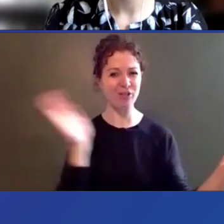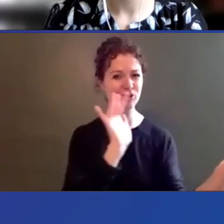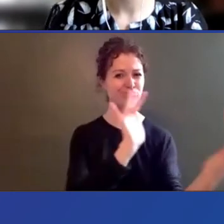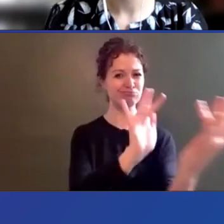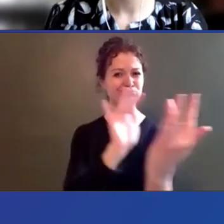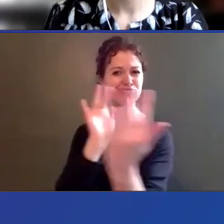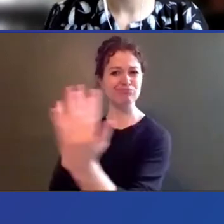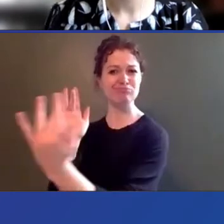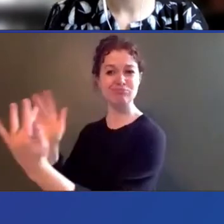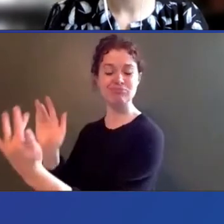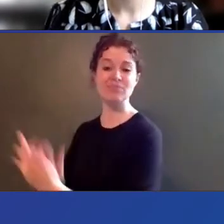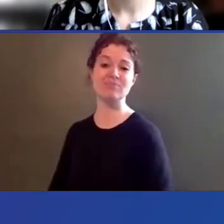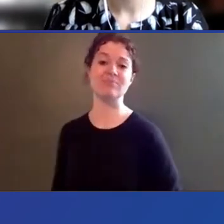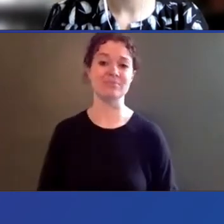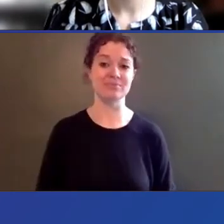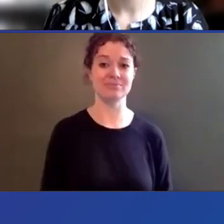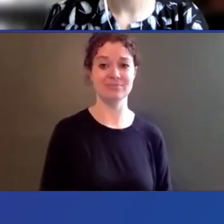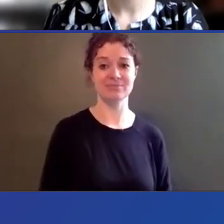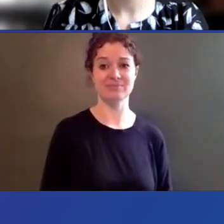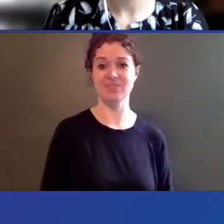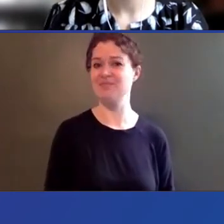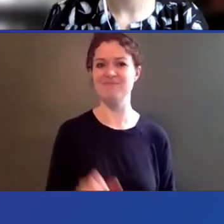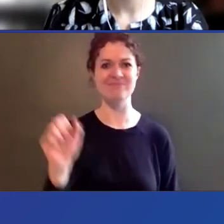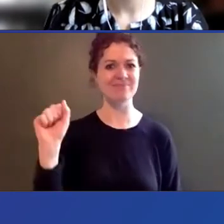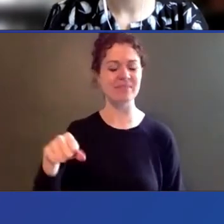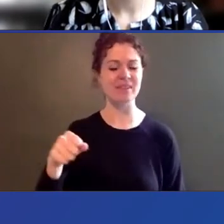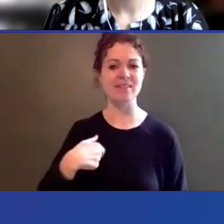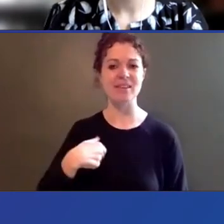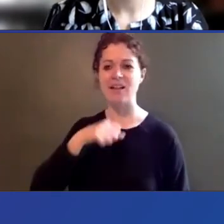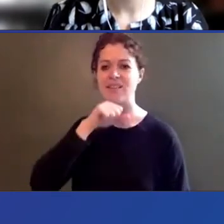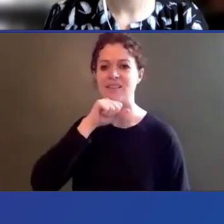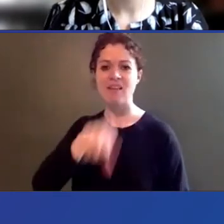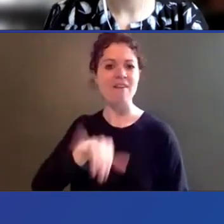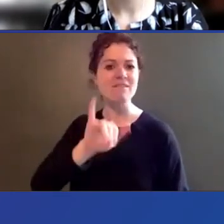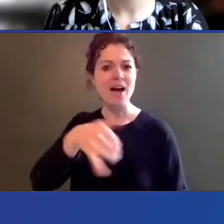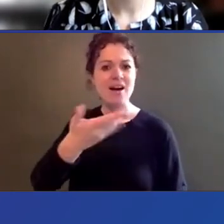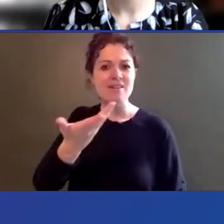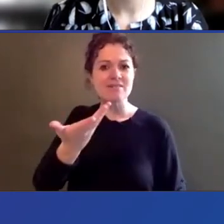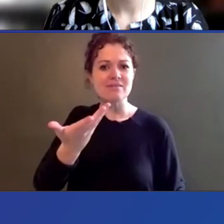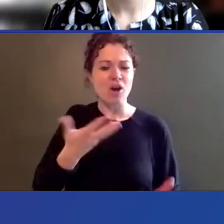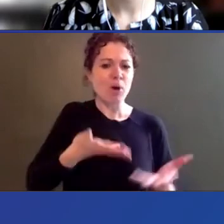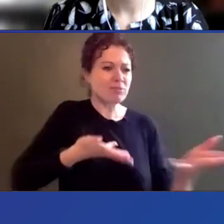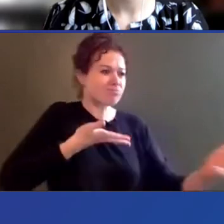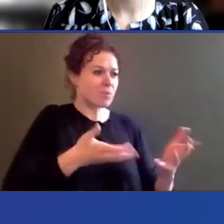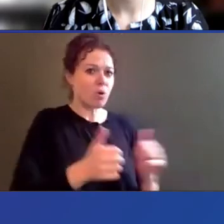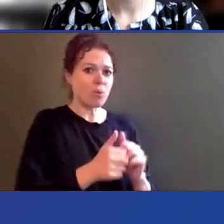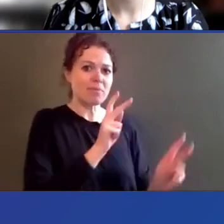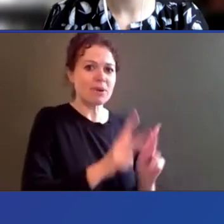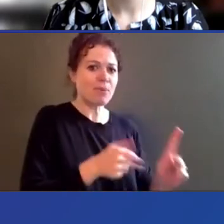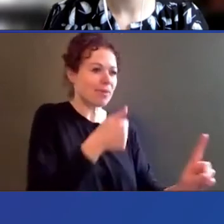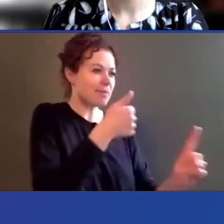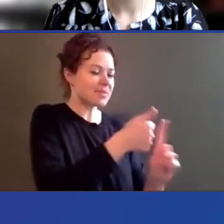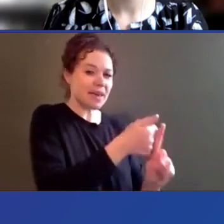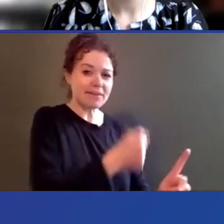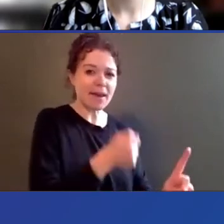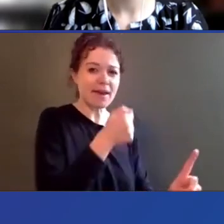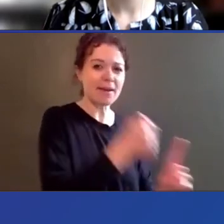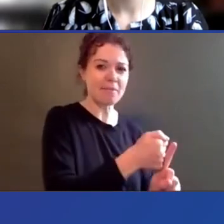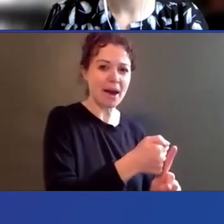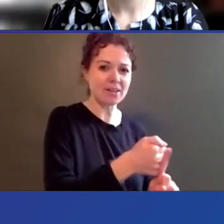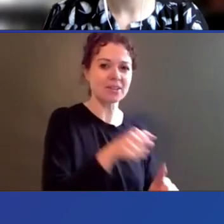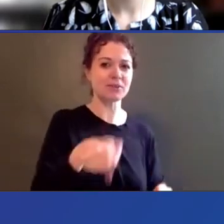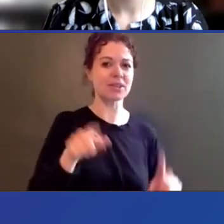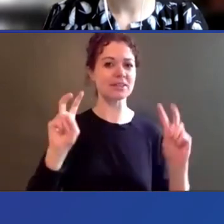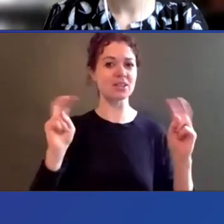course, I love the thing of, yes, and we should be talking to people who it impacts. Go ahead, Ravi. And to put a point on it,